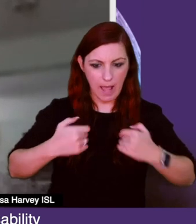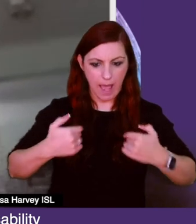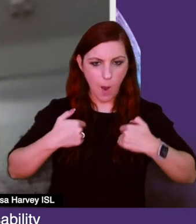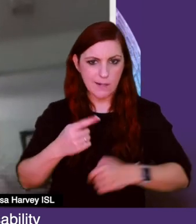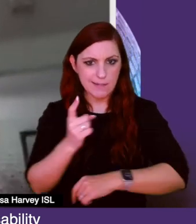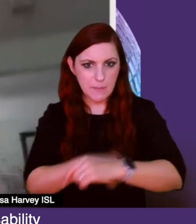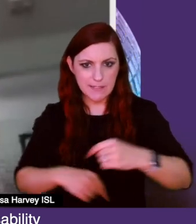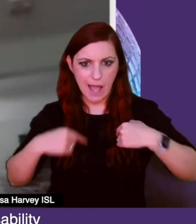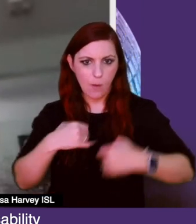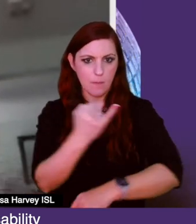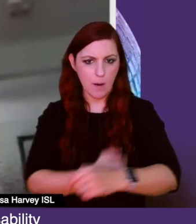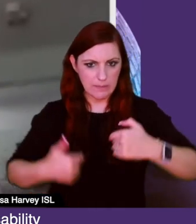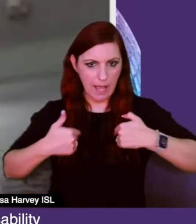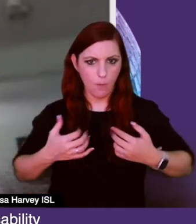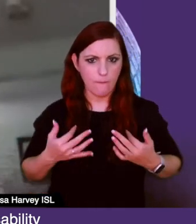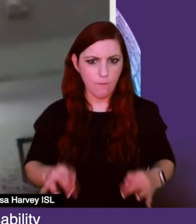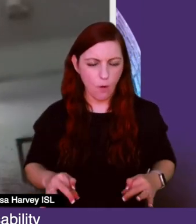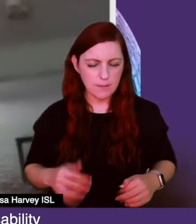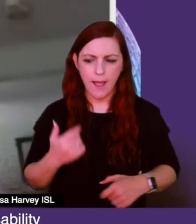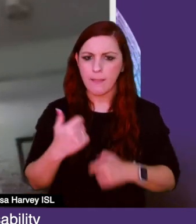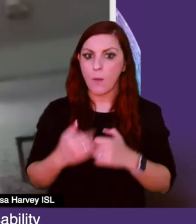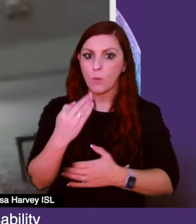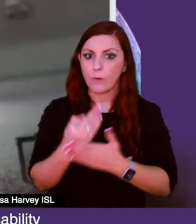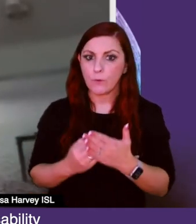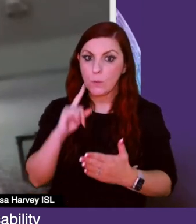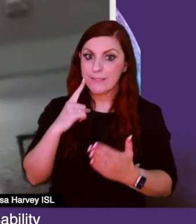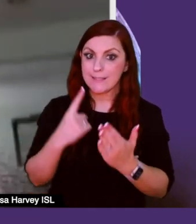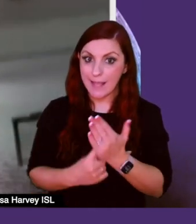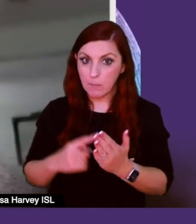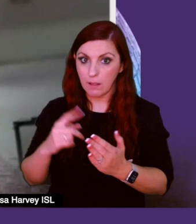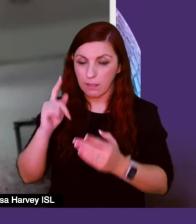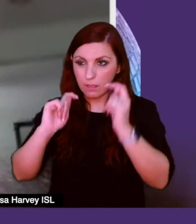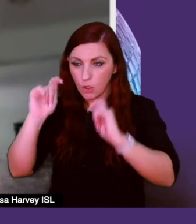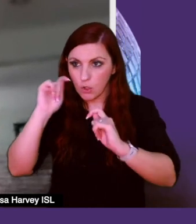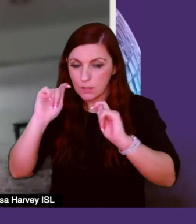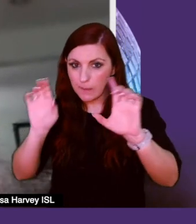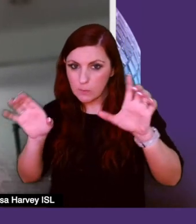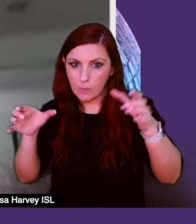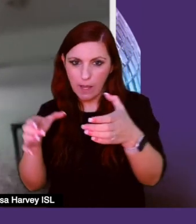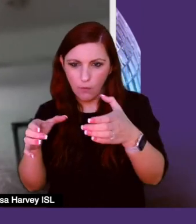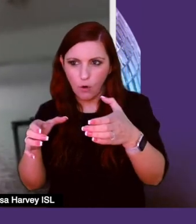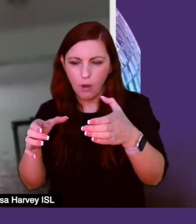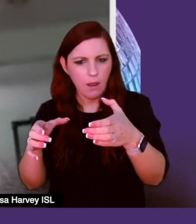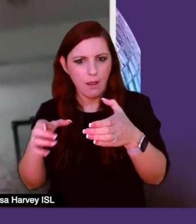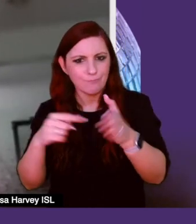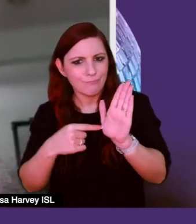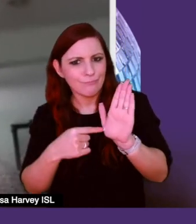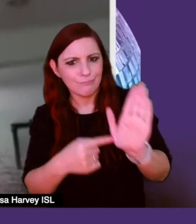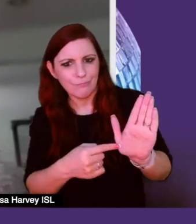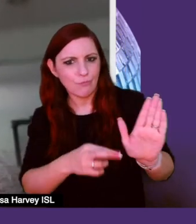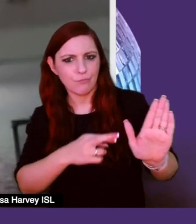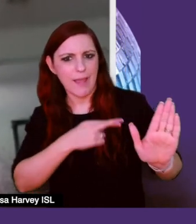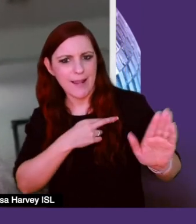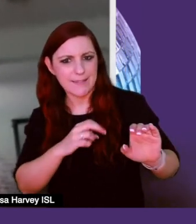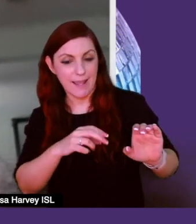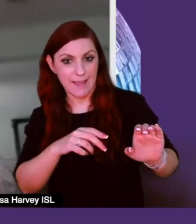fault. And when the few disabled thinkers came together and outlined the reality of the